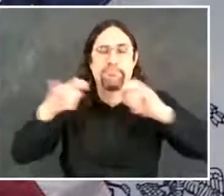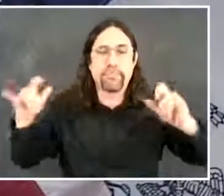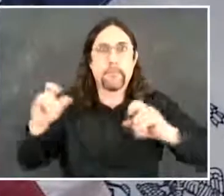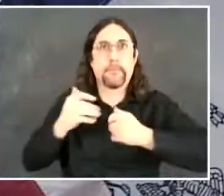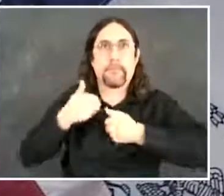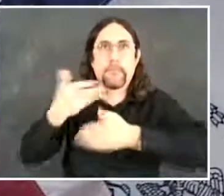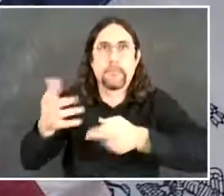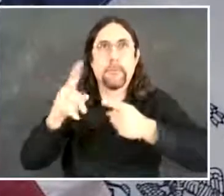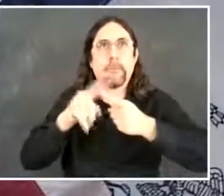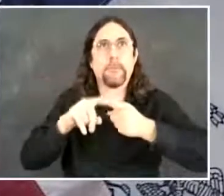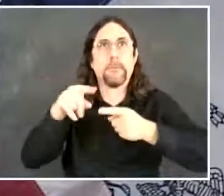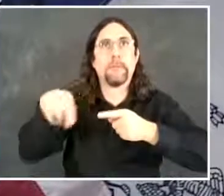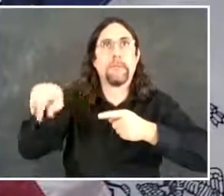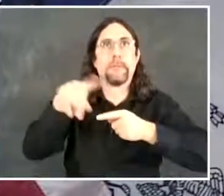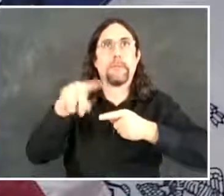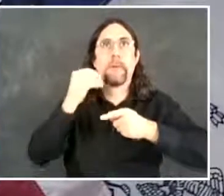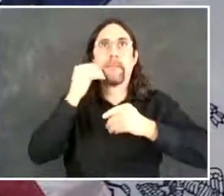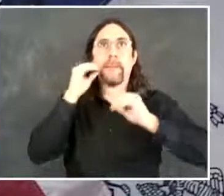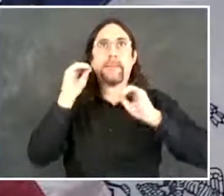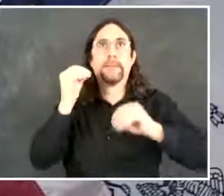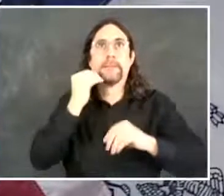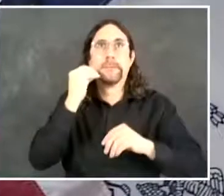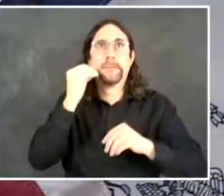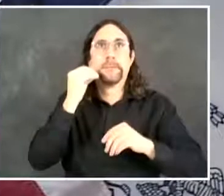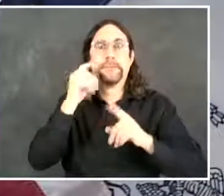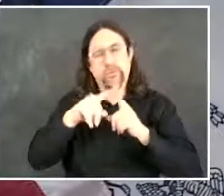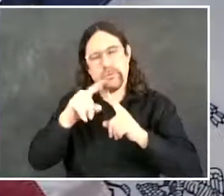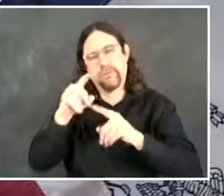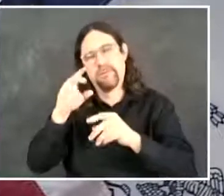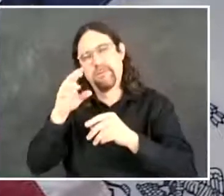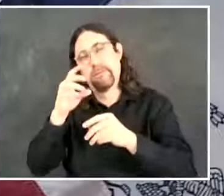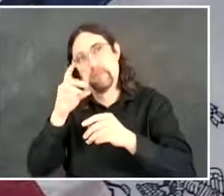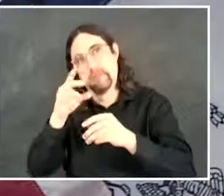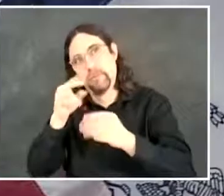So this is, to me,